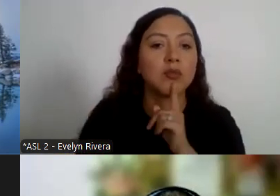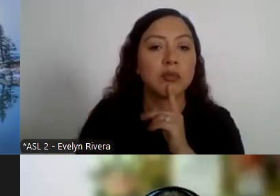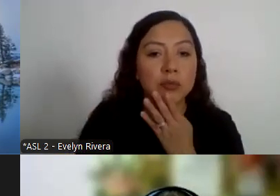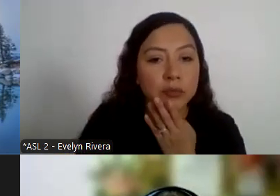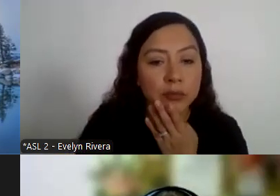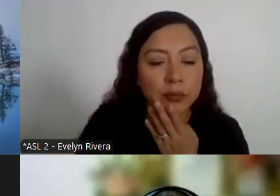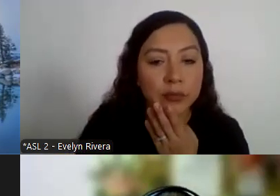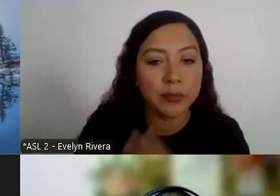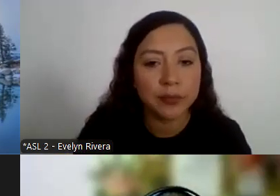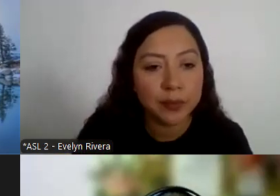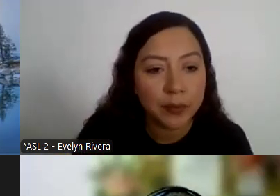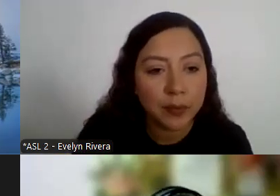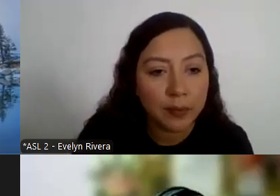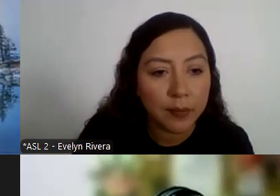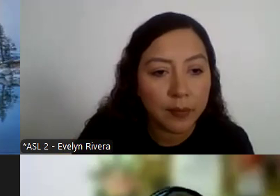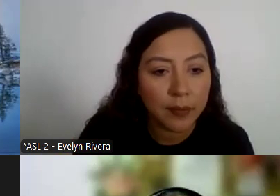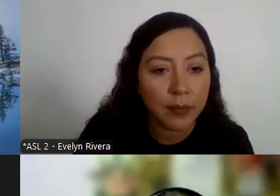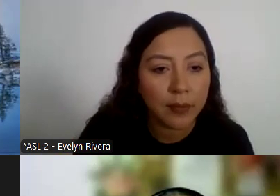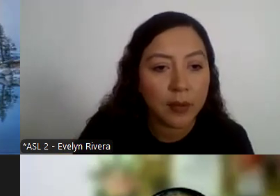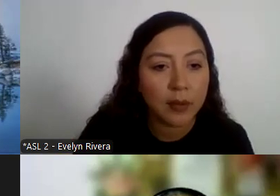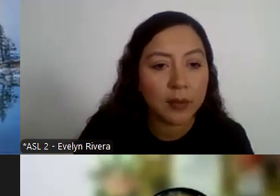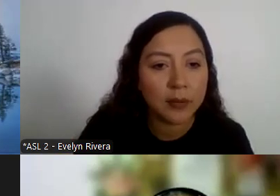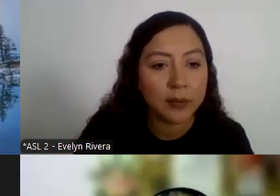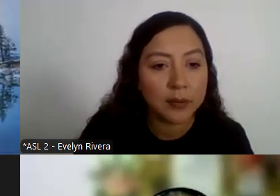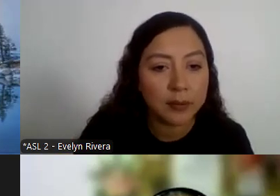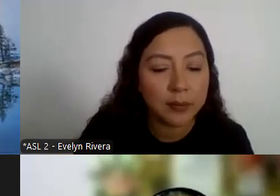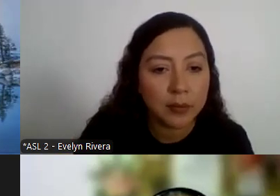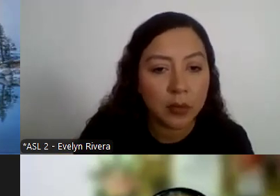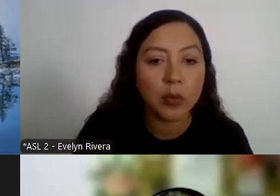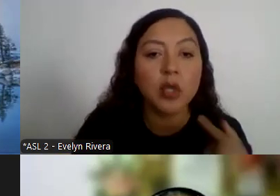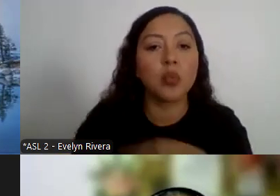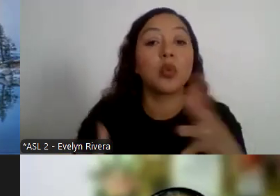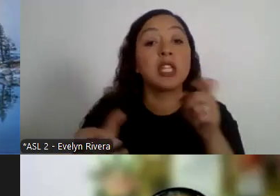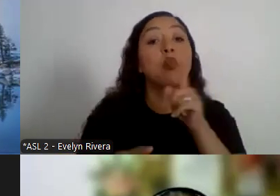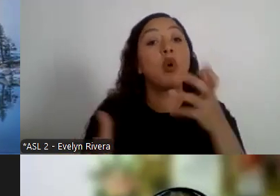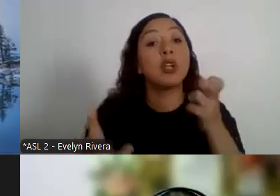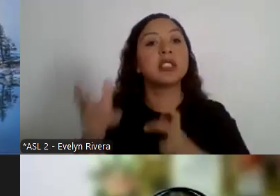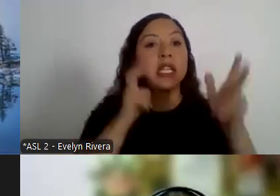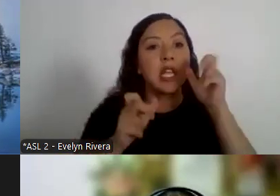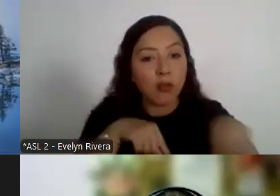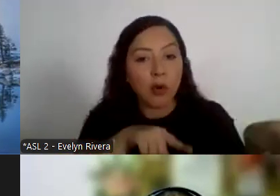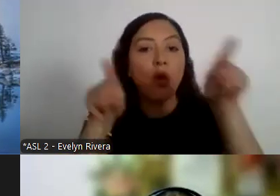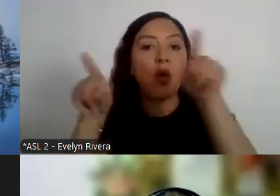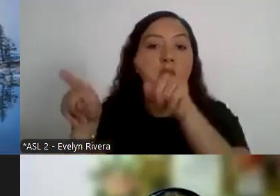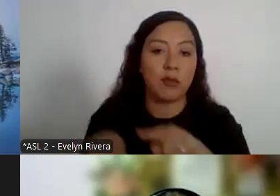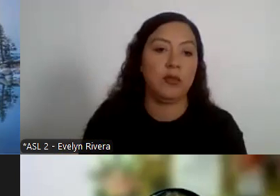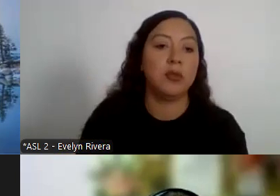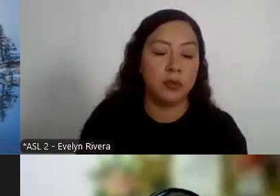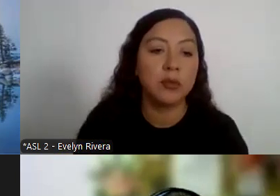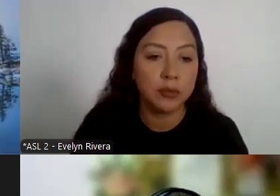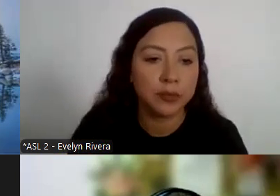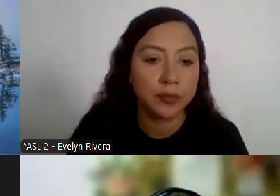what we hope is that the following meetings, we will hear from you with your recommendations or the key issues that you've